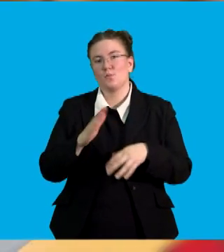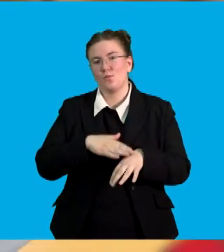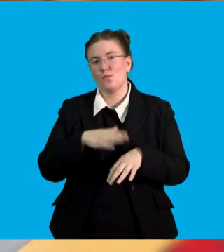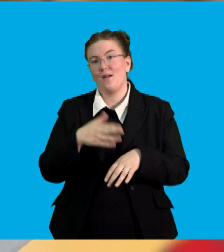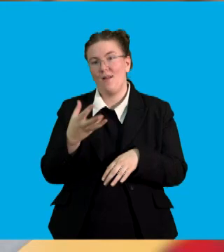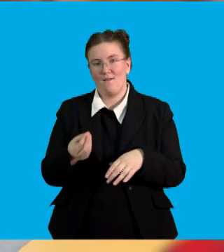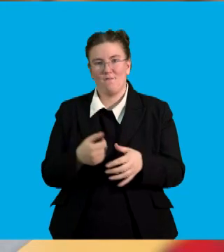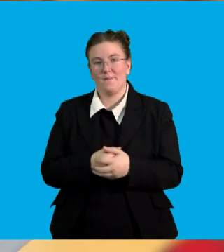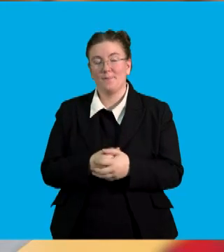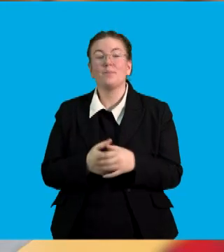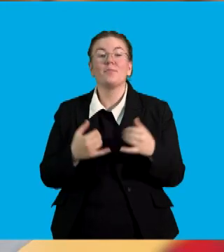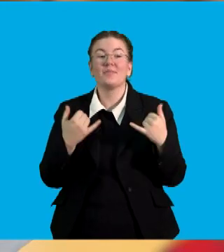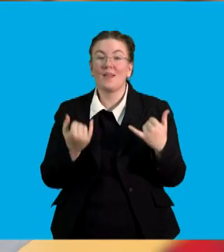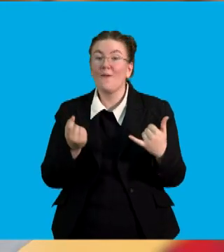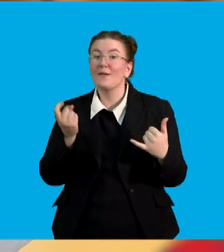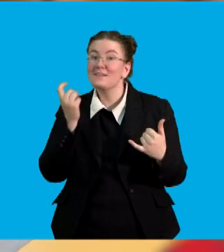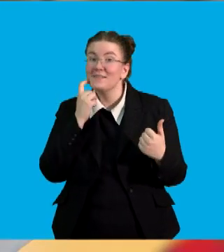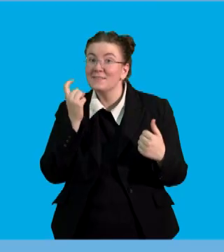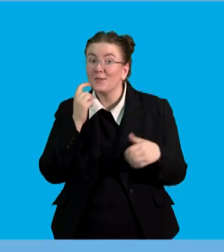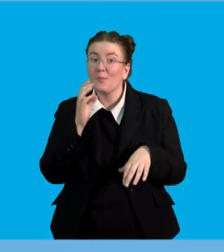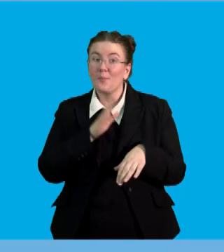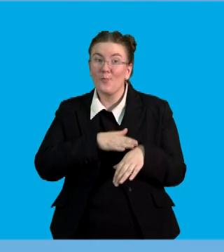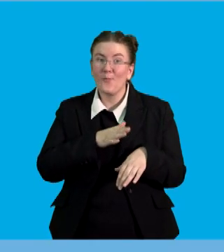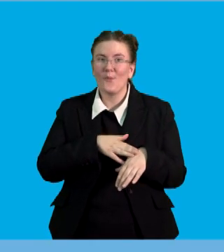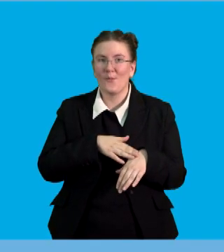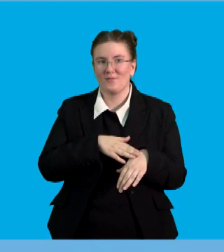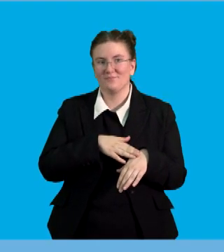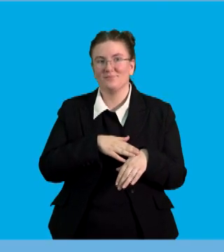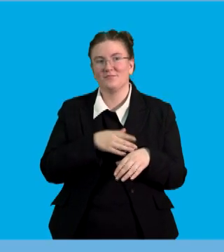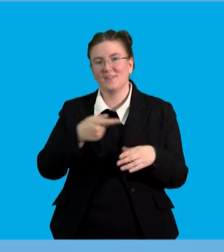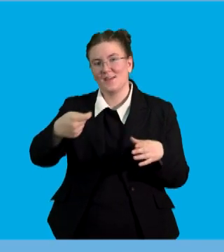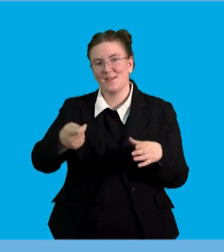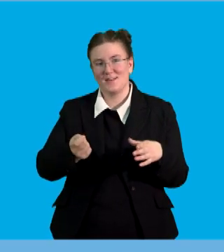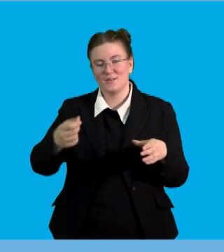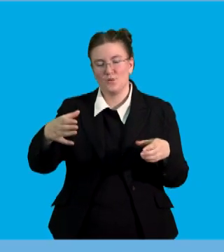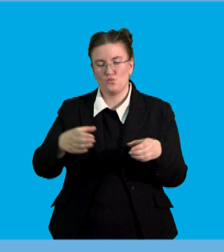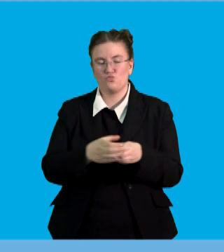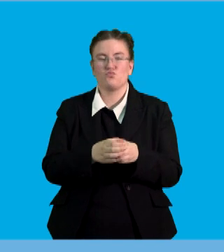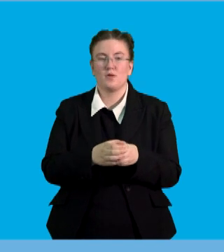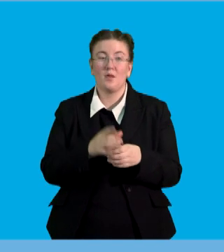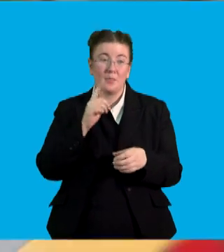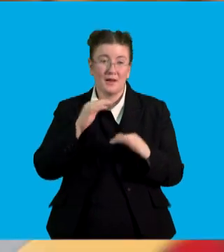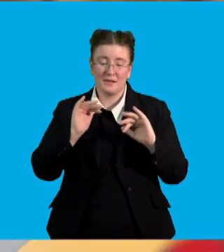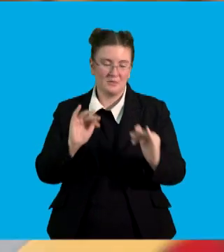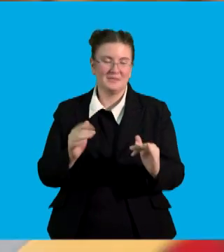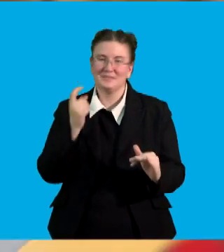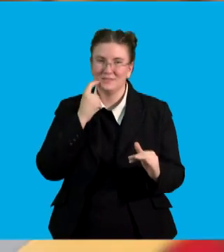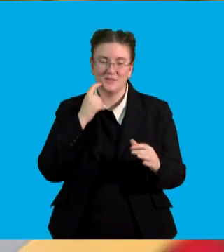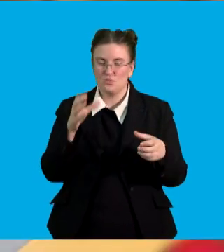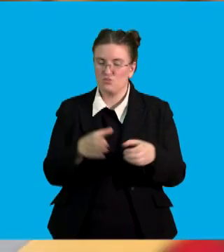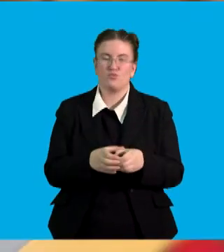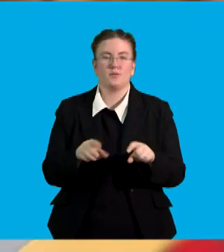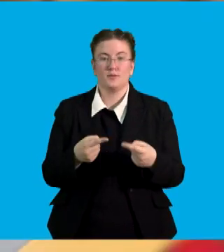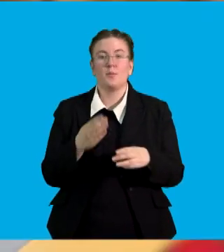because of that now, it's easier, as you have said, you cannot compress a liquid very easily. So